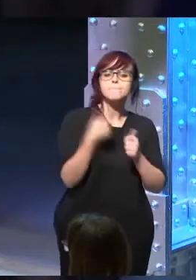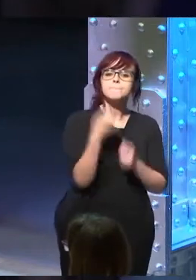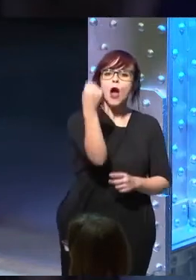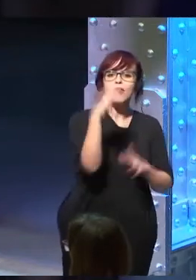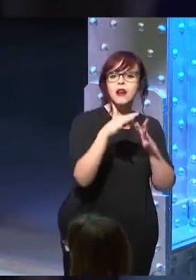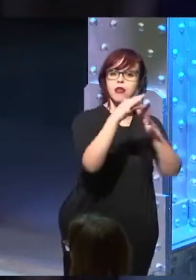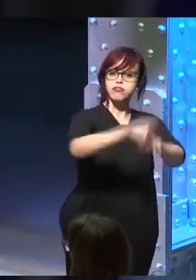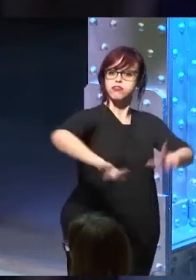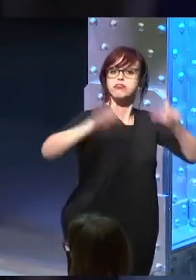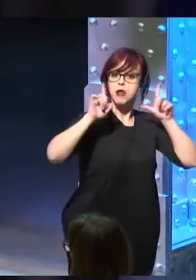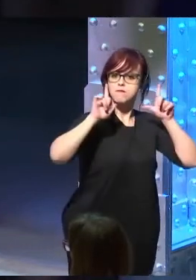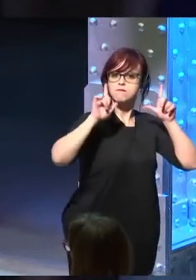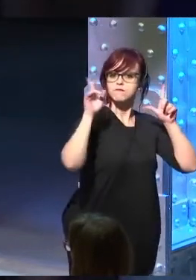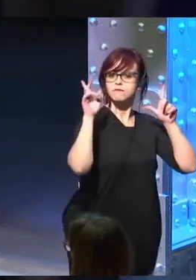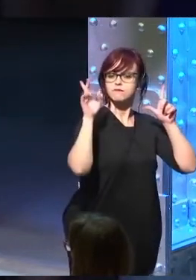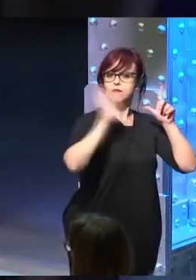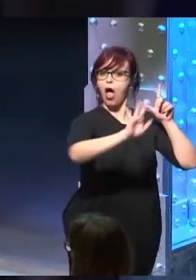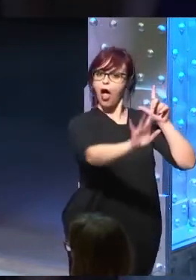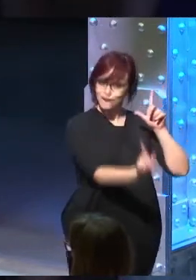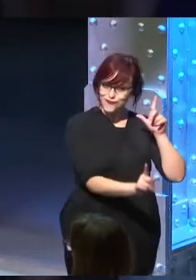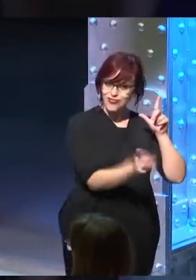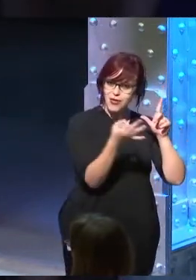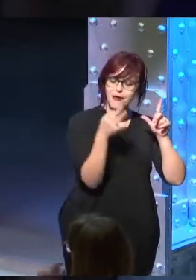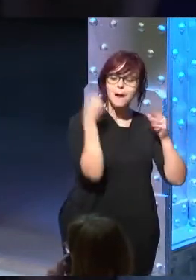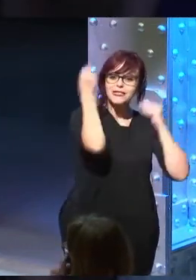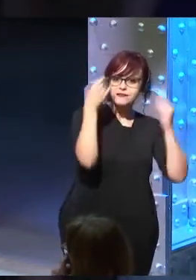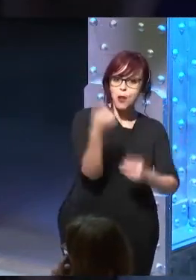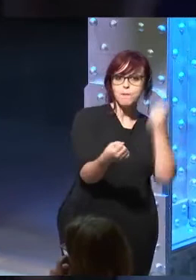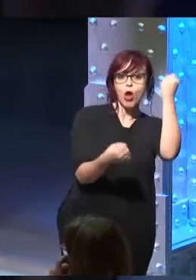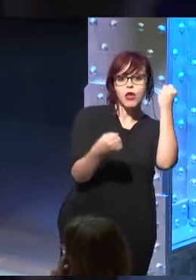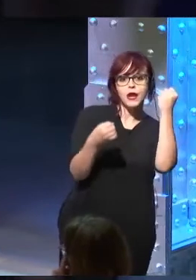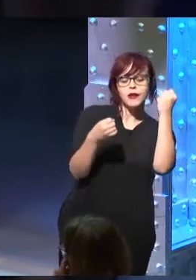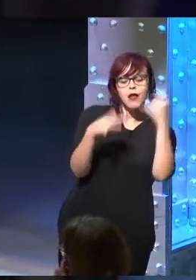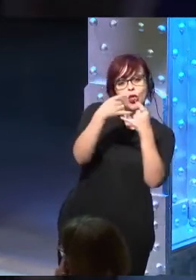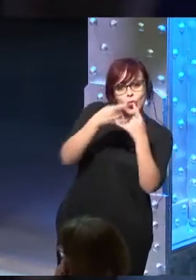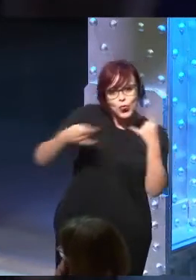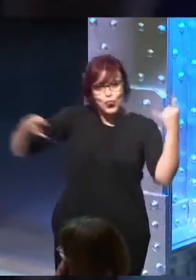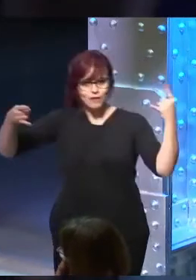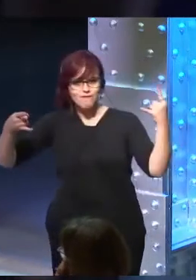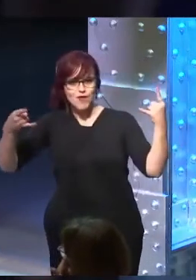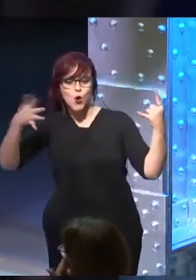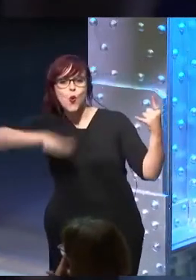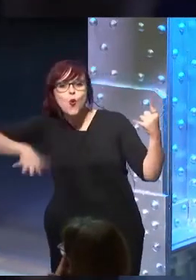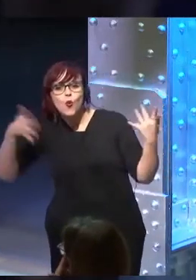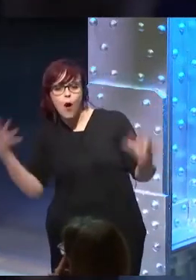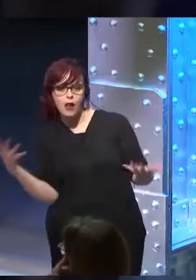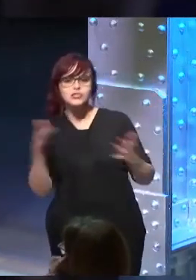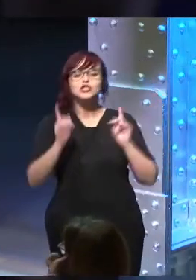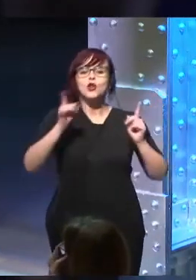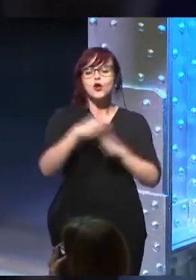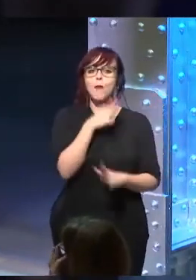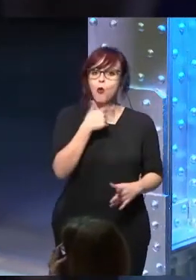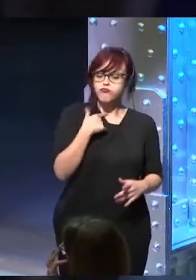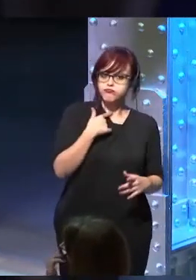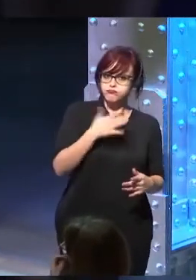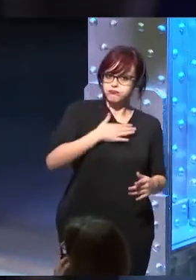above all, about thinking about power as an attribute you might have, not as a possession that you own, or even as